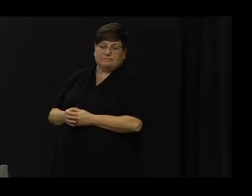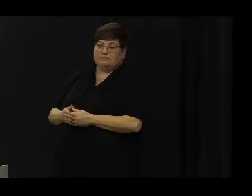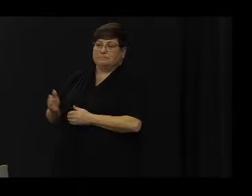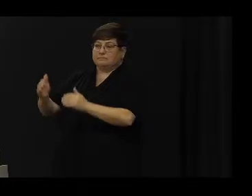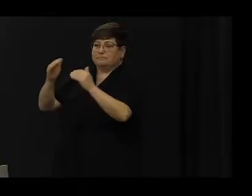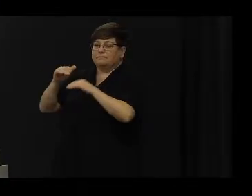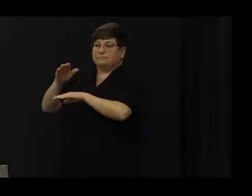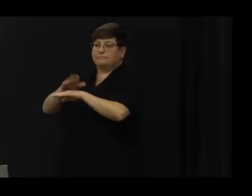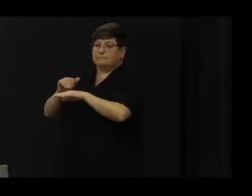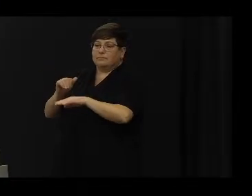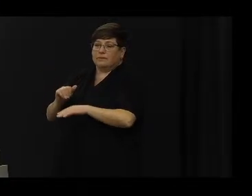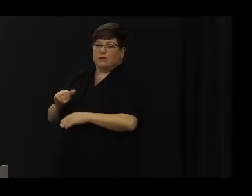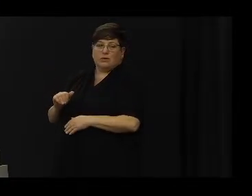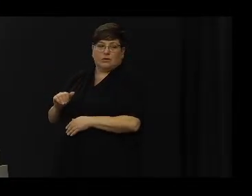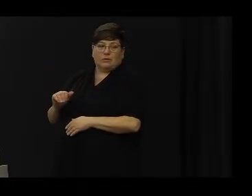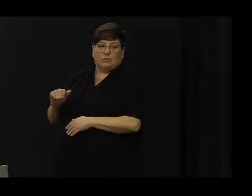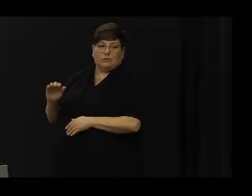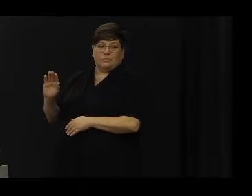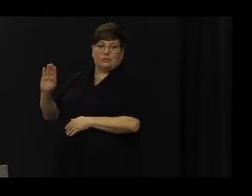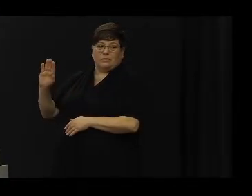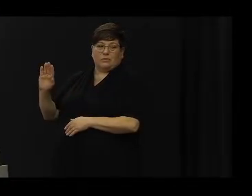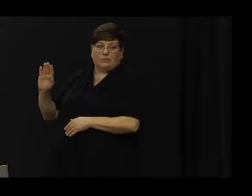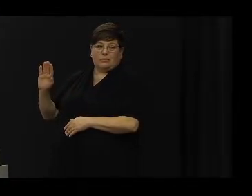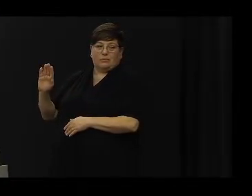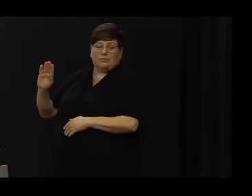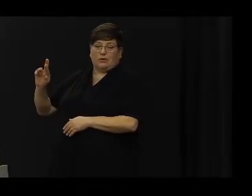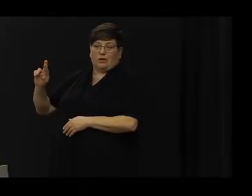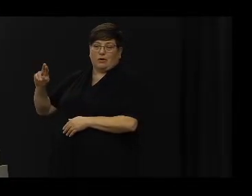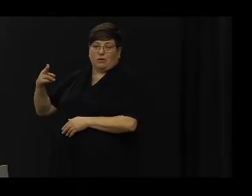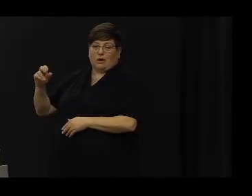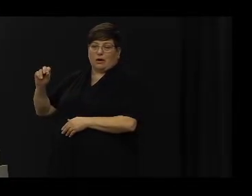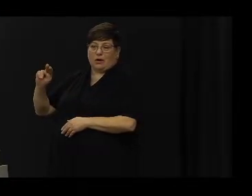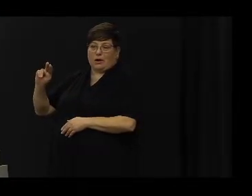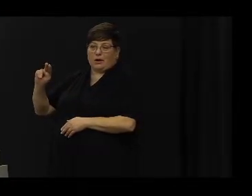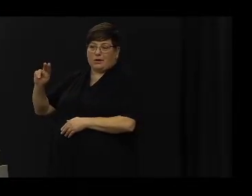Next, we're going to have Rhonda Bodner come up.